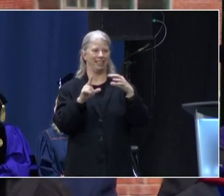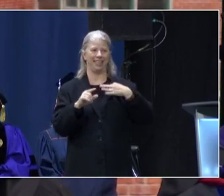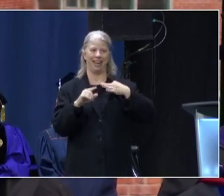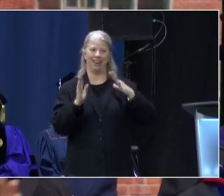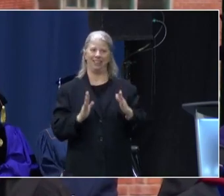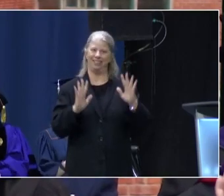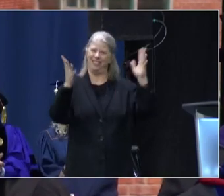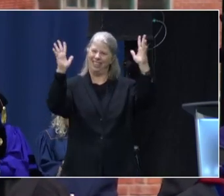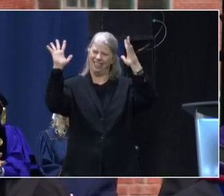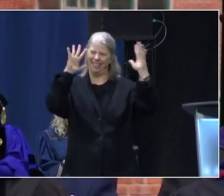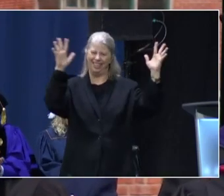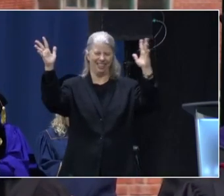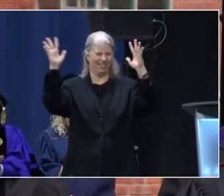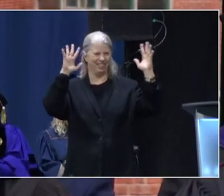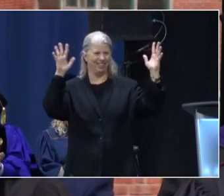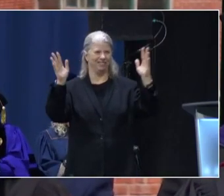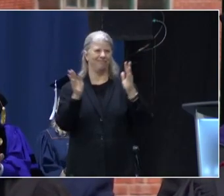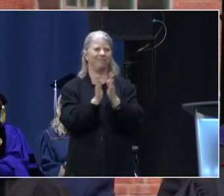candidates.